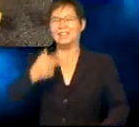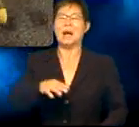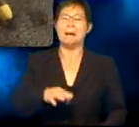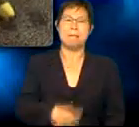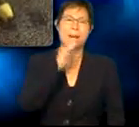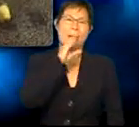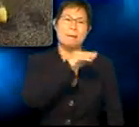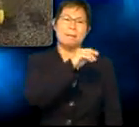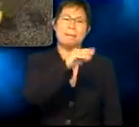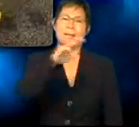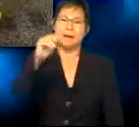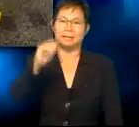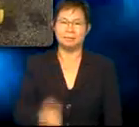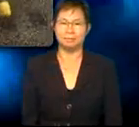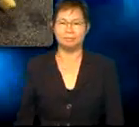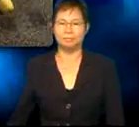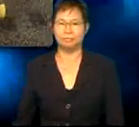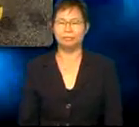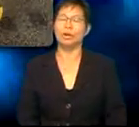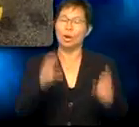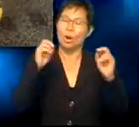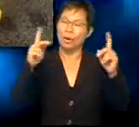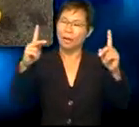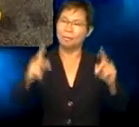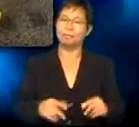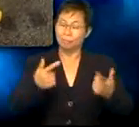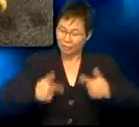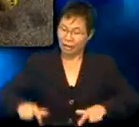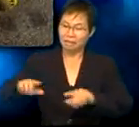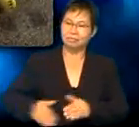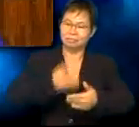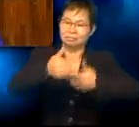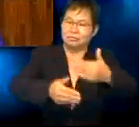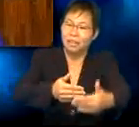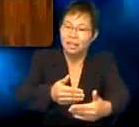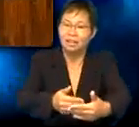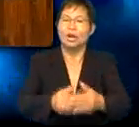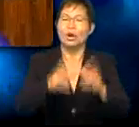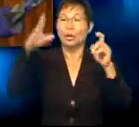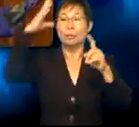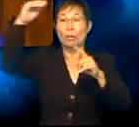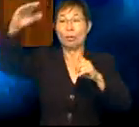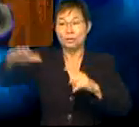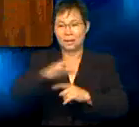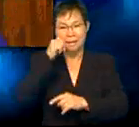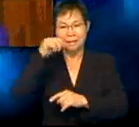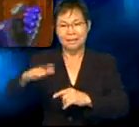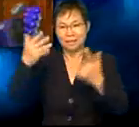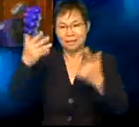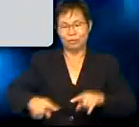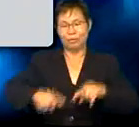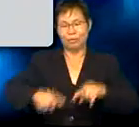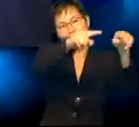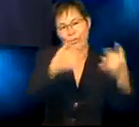blah, blah, blah, blah. Okay, let's move on. Okay, boys and girls, here we